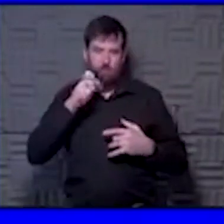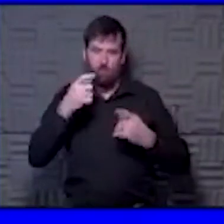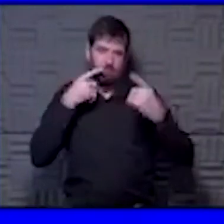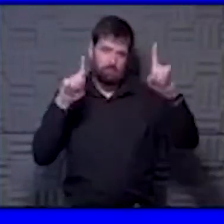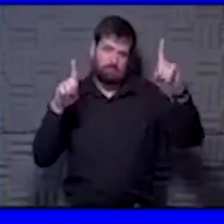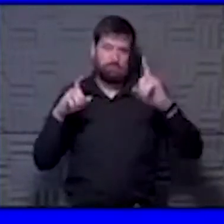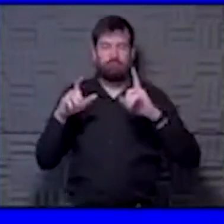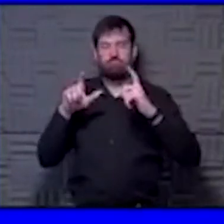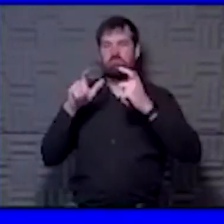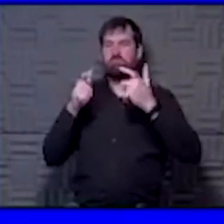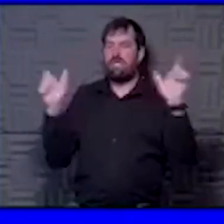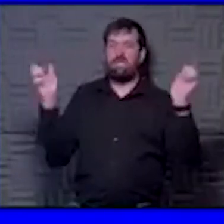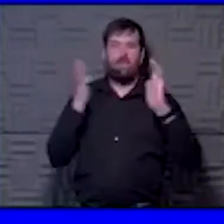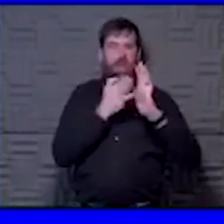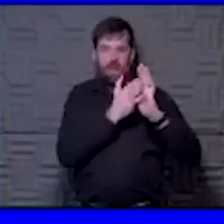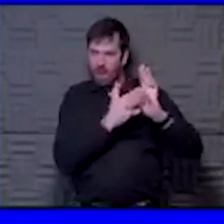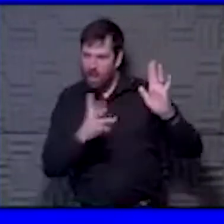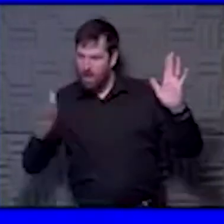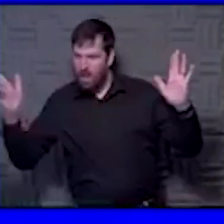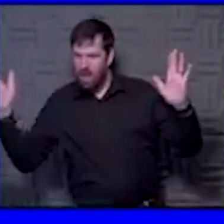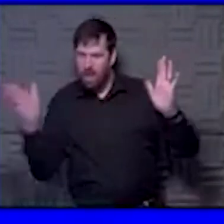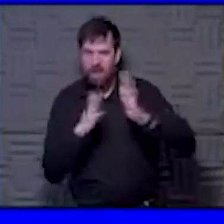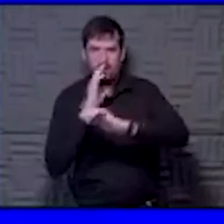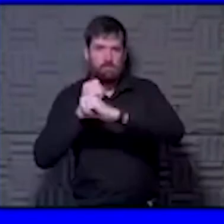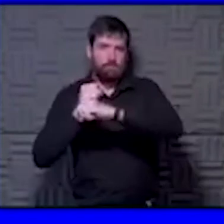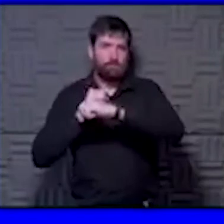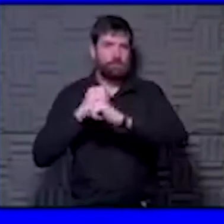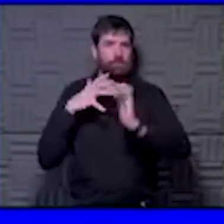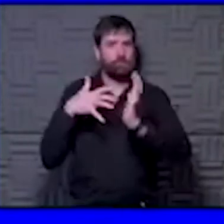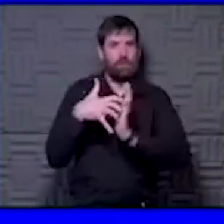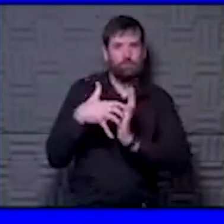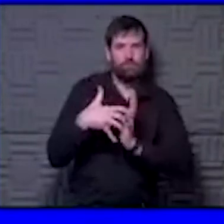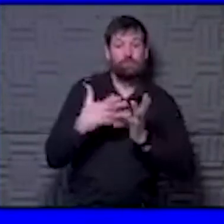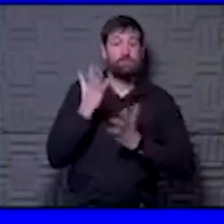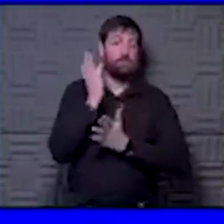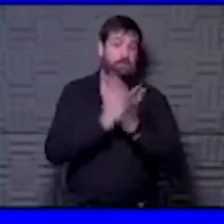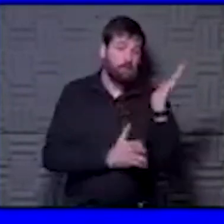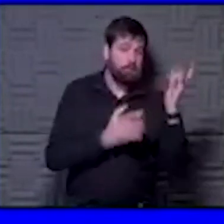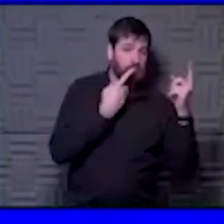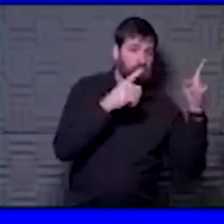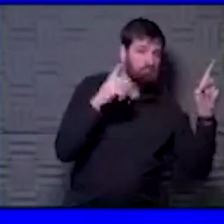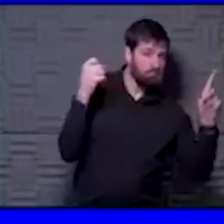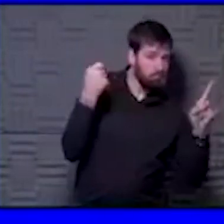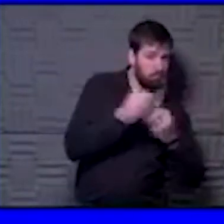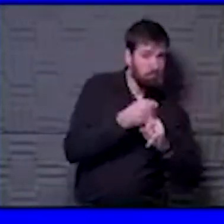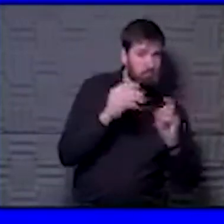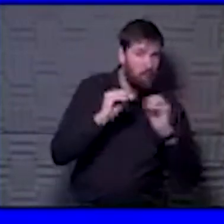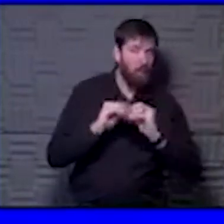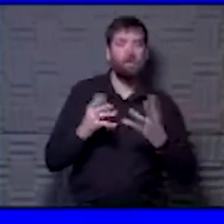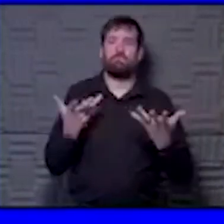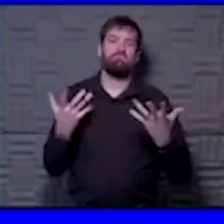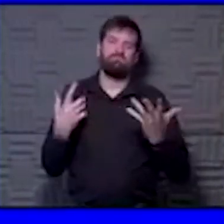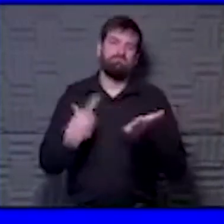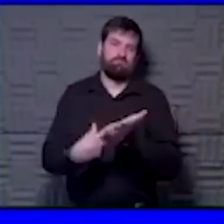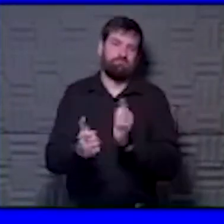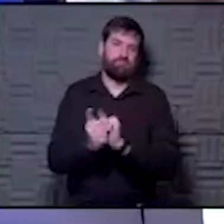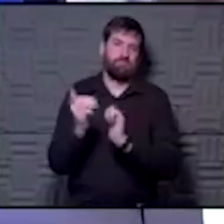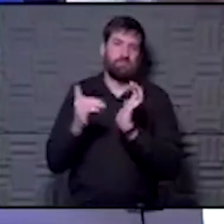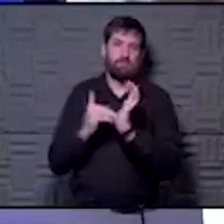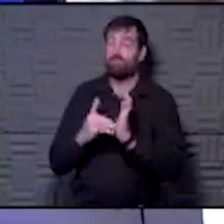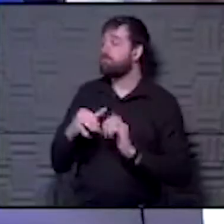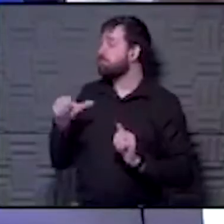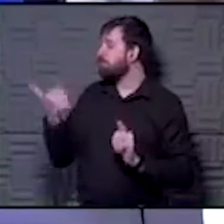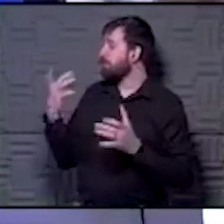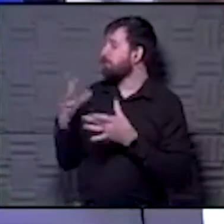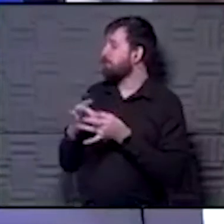a large spectrum of immunosuppression and what people are on. Some may affect you more than others, so just speak with your provider. The other